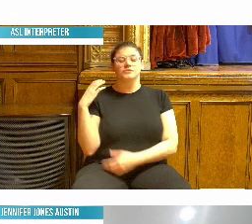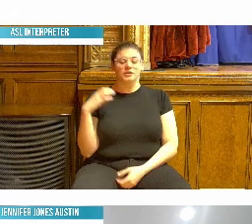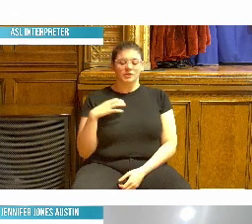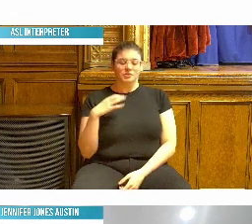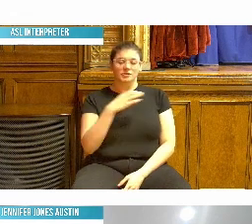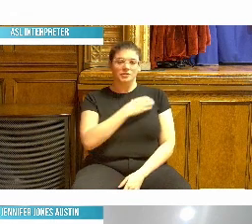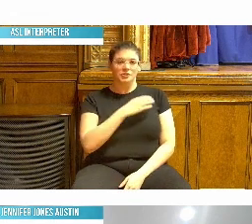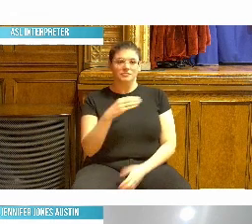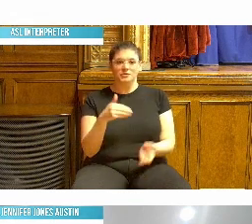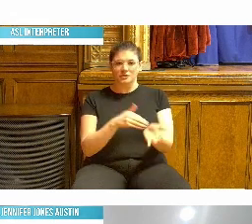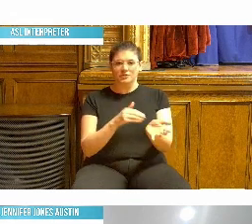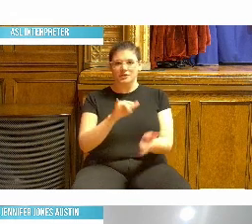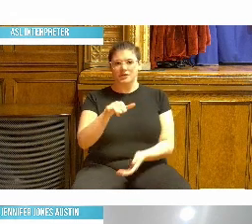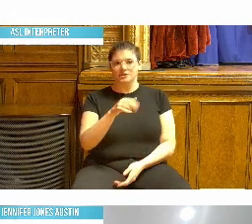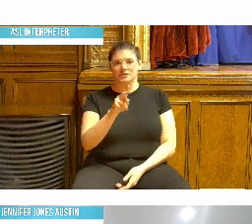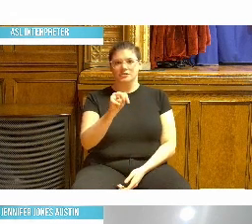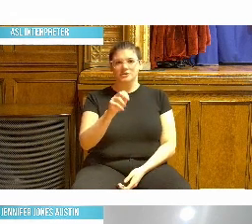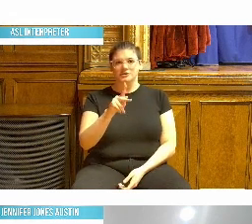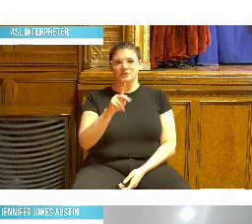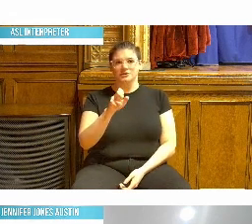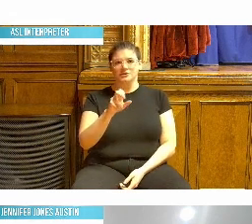Jenkins.